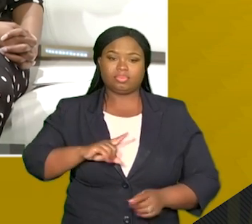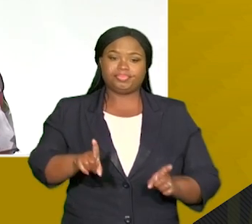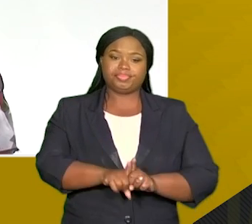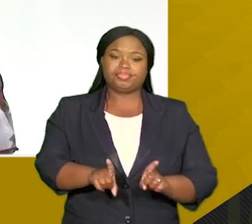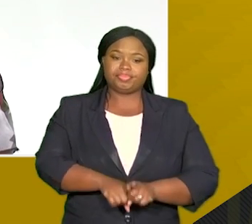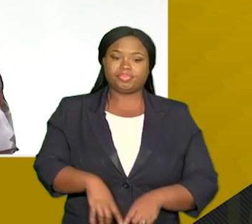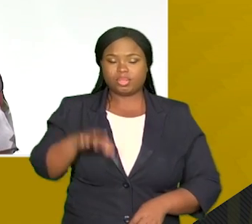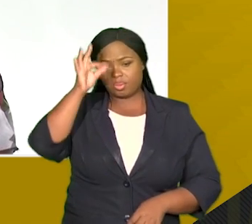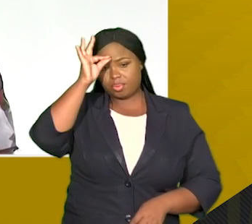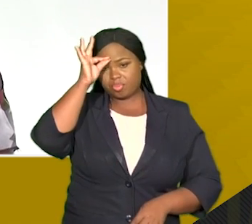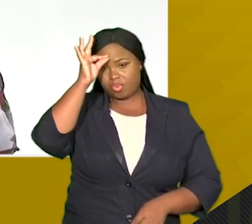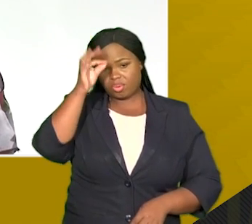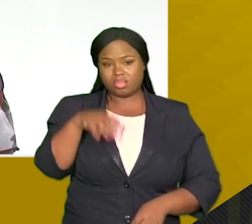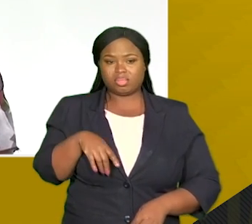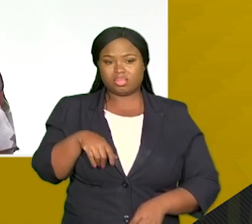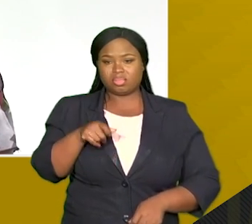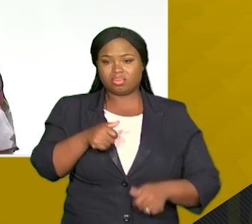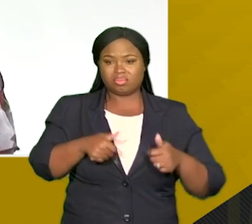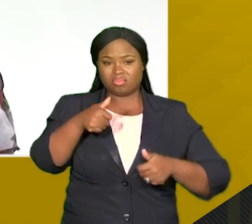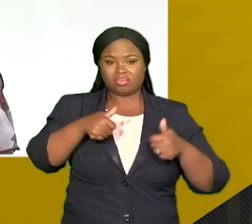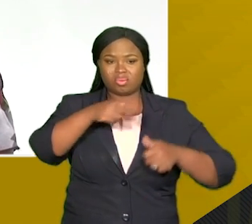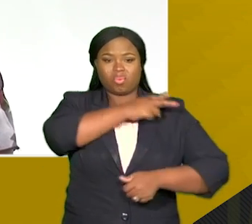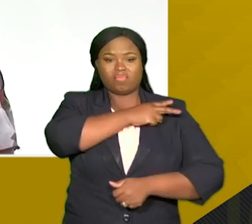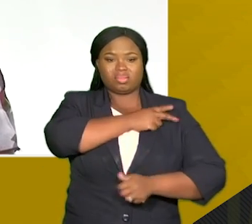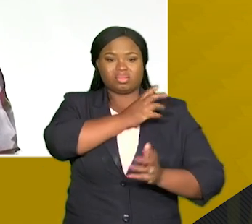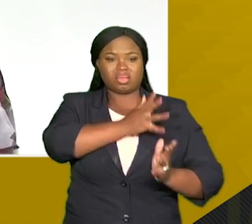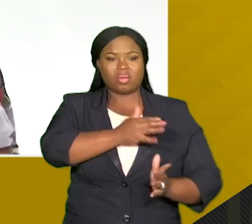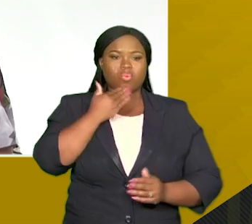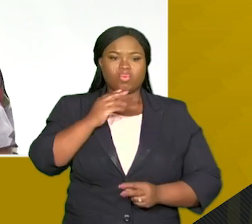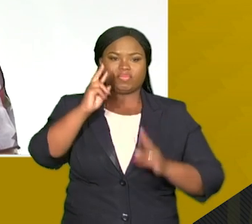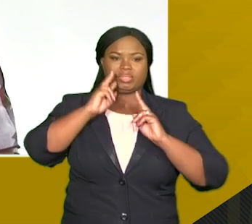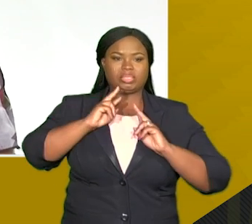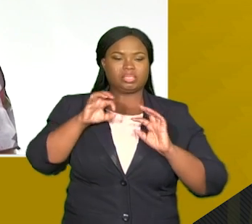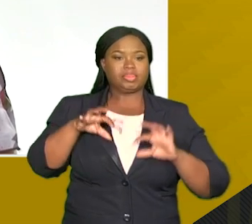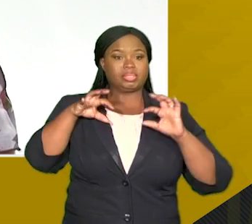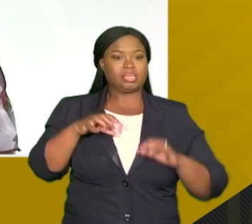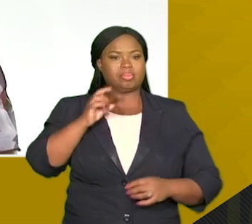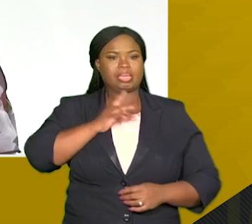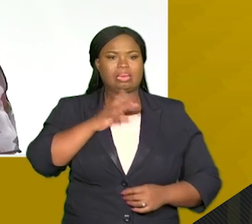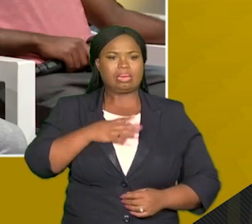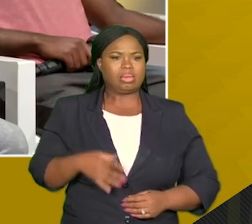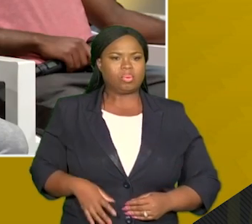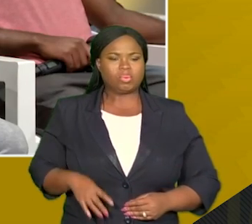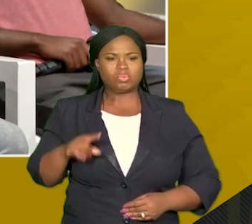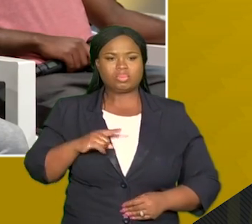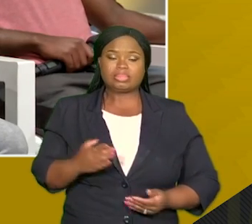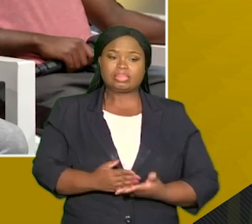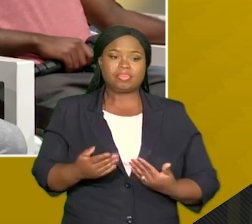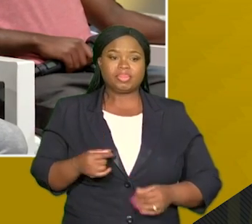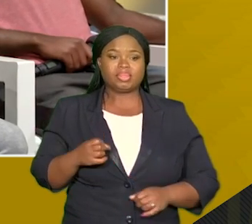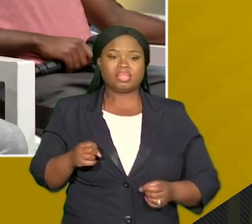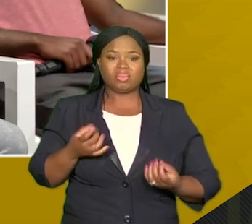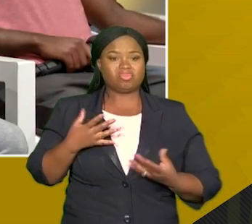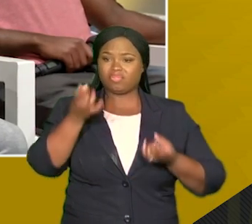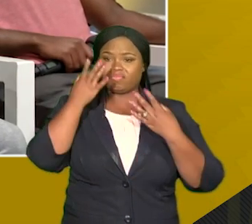the police officers who visit bathaba ke mapodisa le bona bathaba, they were even afraid to give